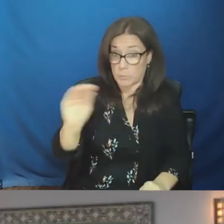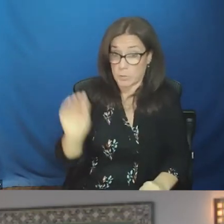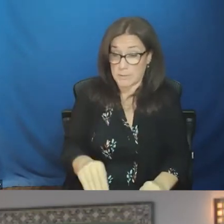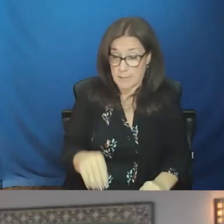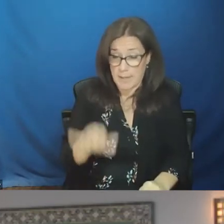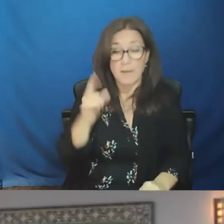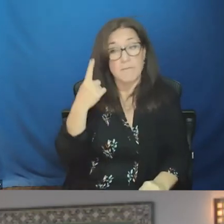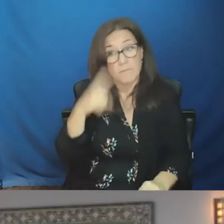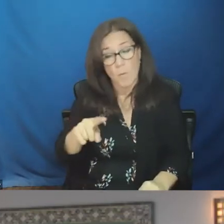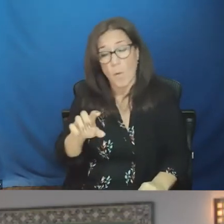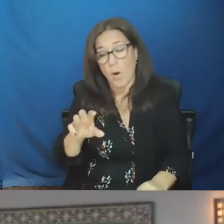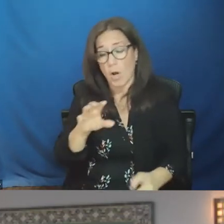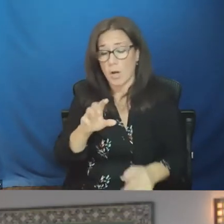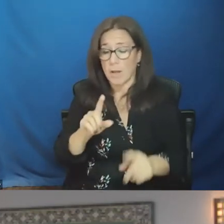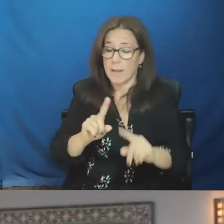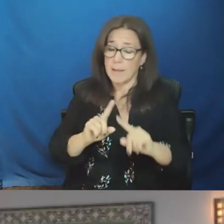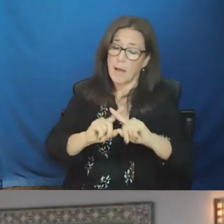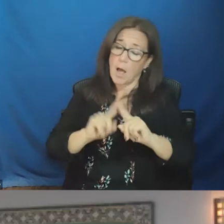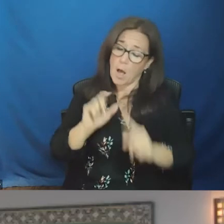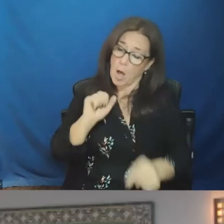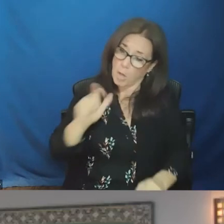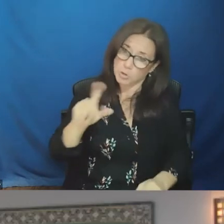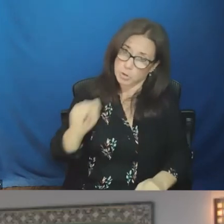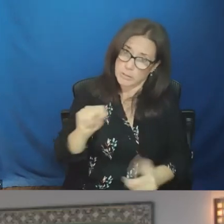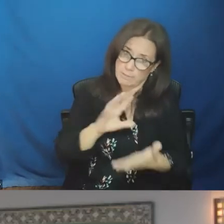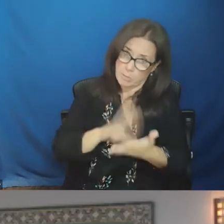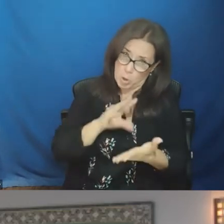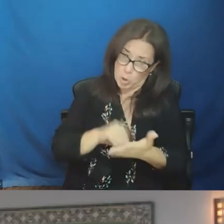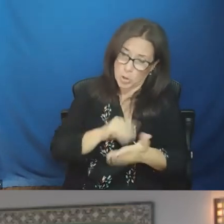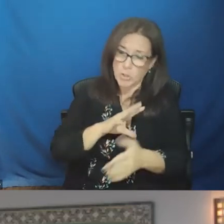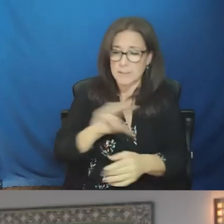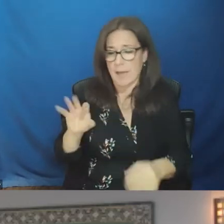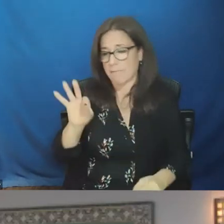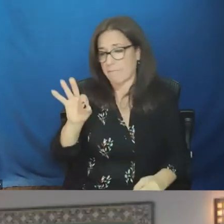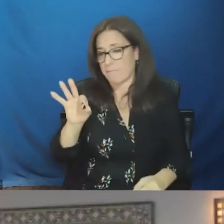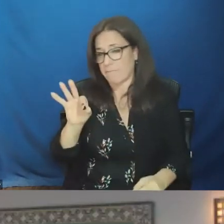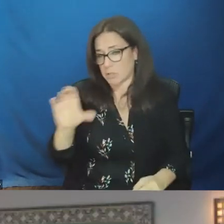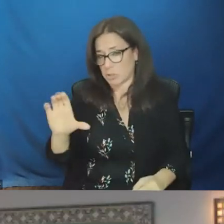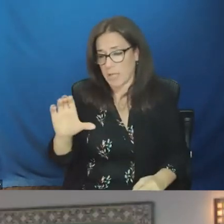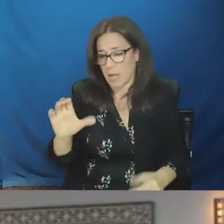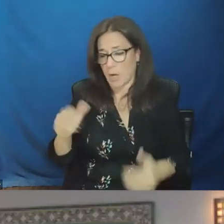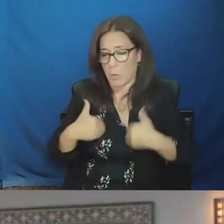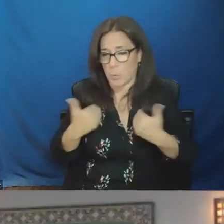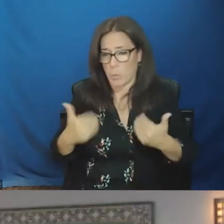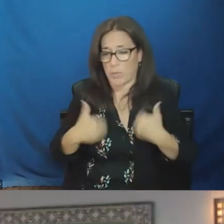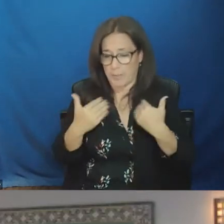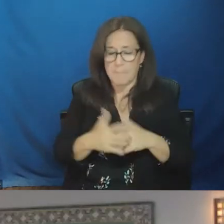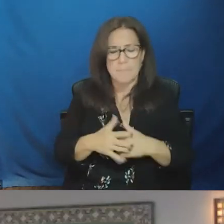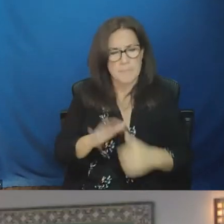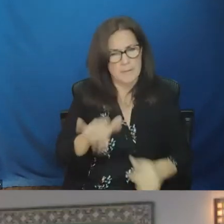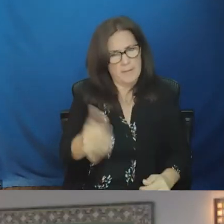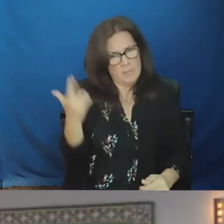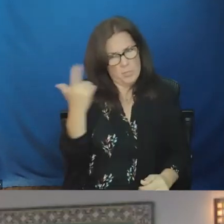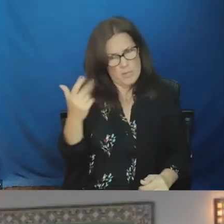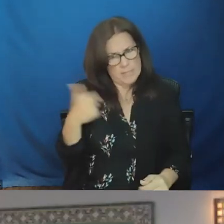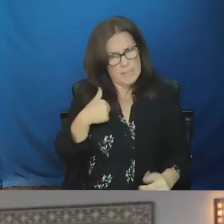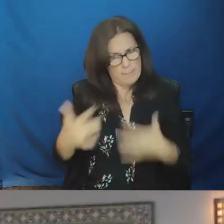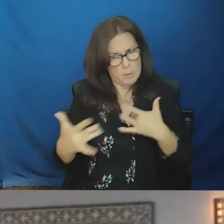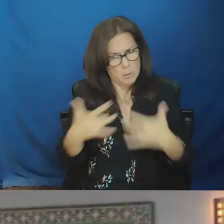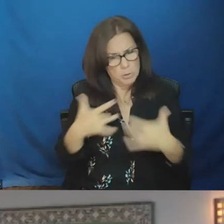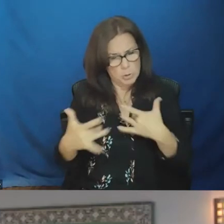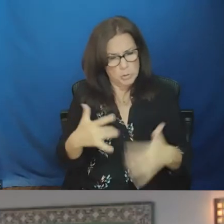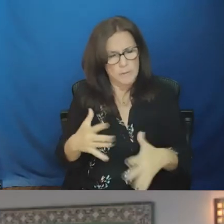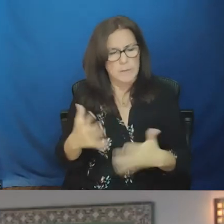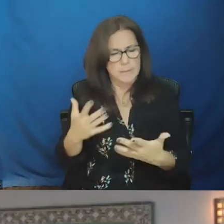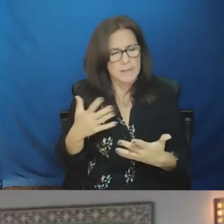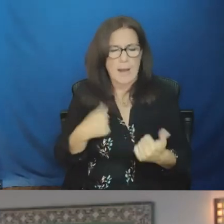And the reason why I'm so concerned about this is just, and I do offer a different perspective, but I think if we